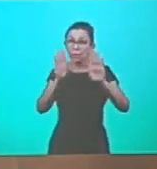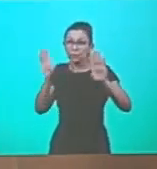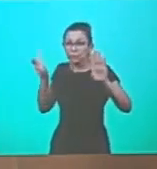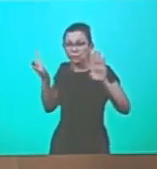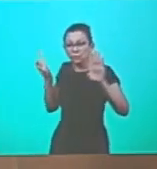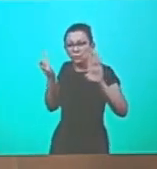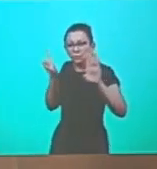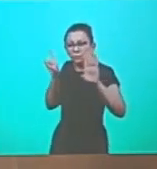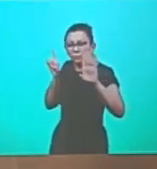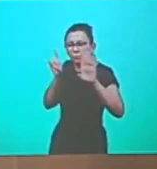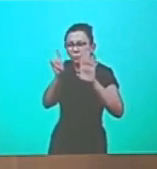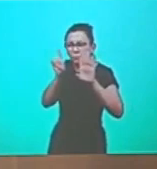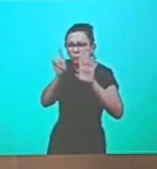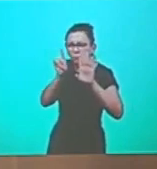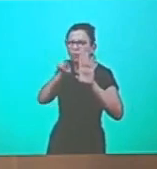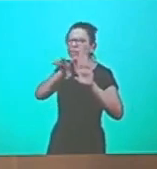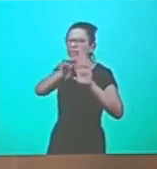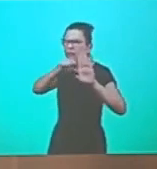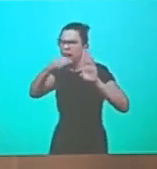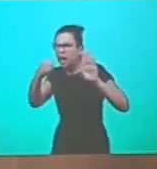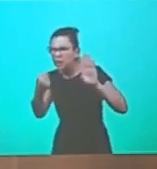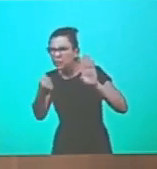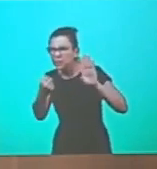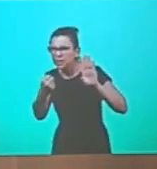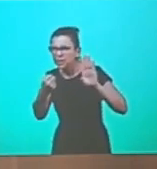door? No, you're going to be scared.